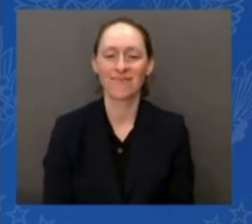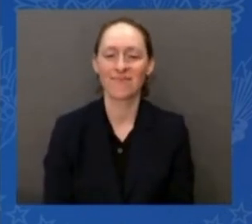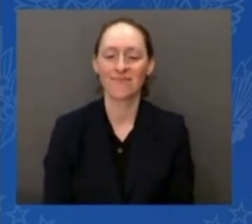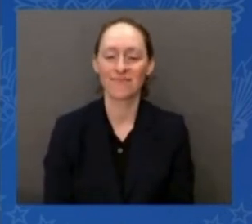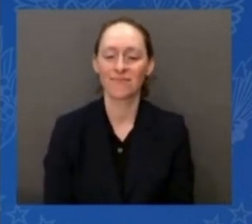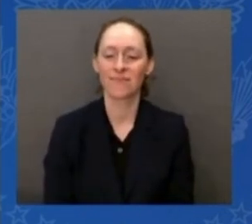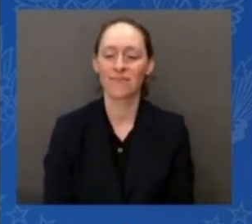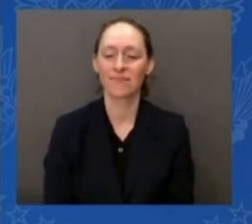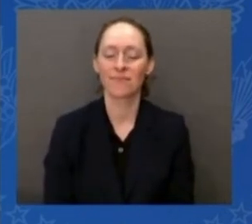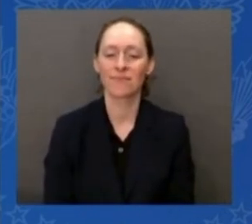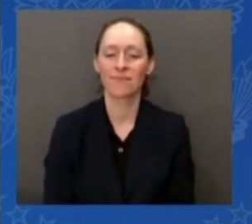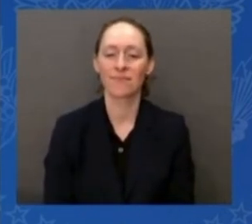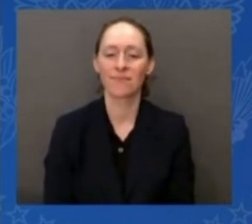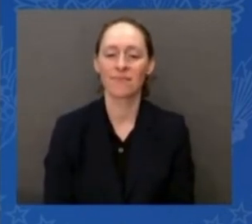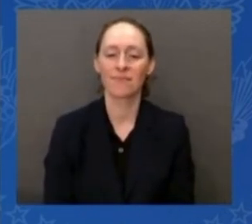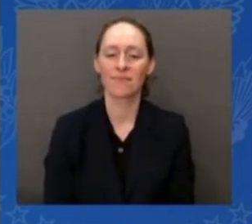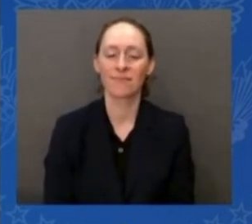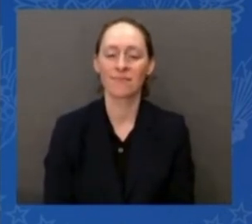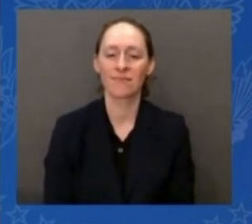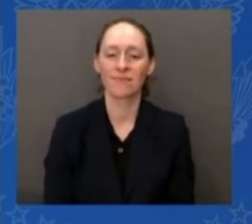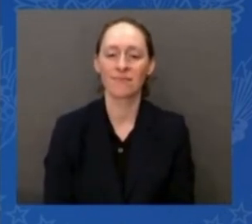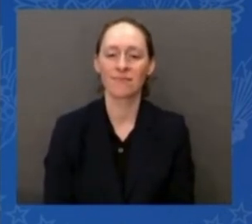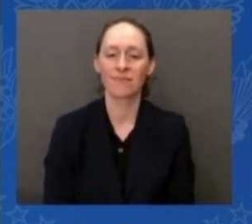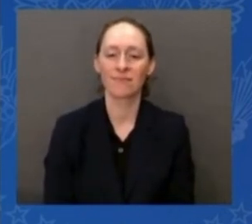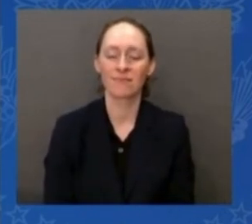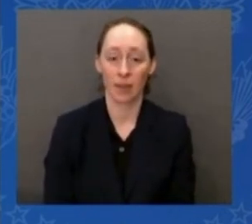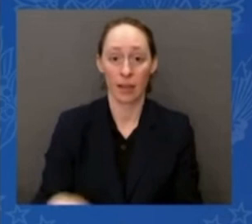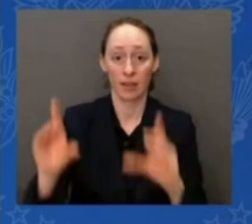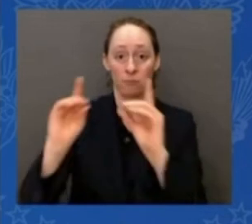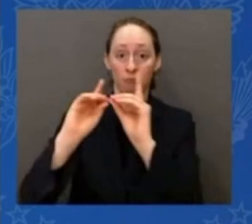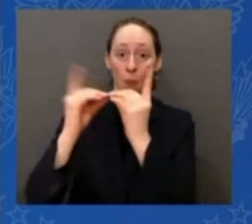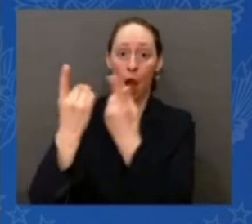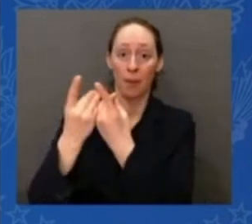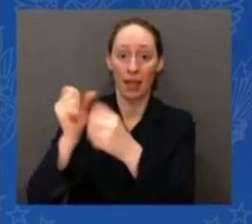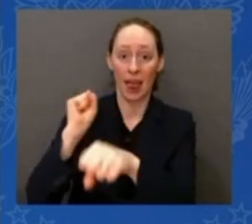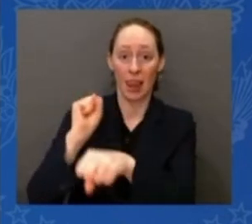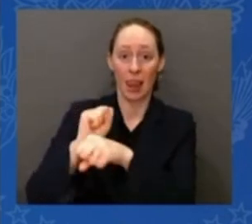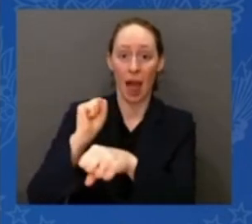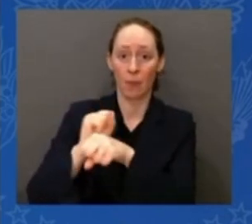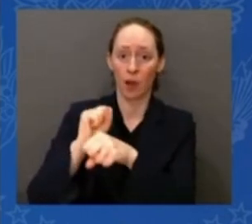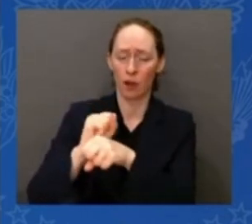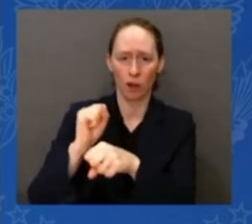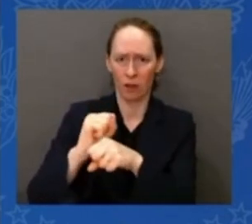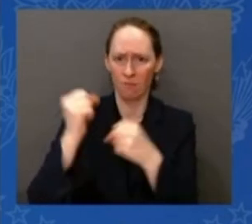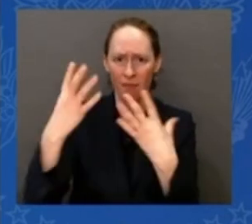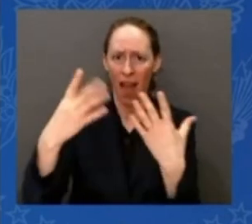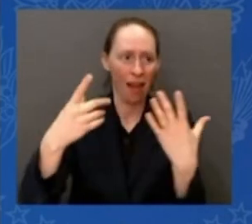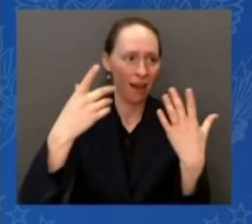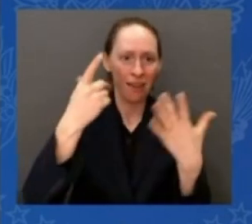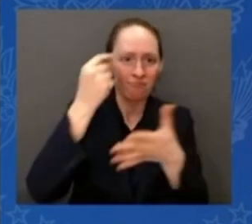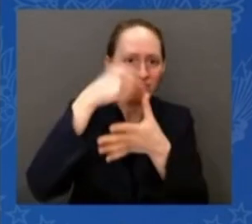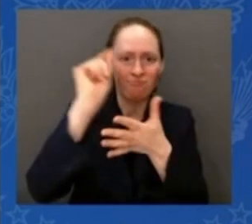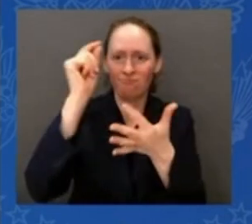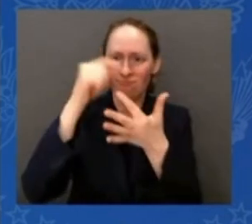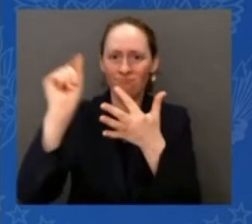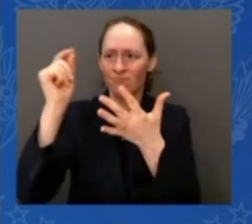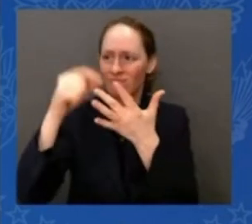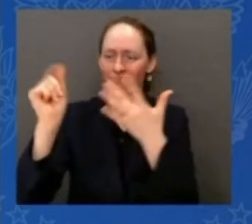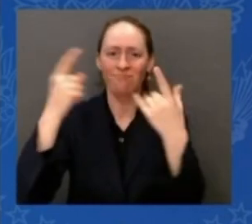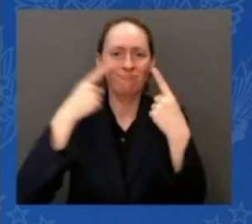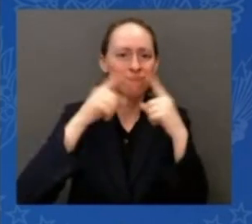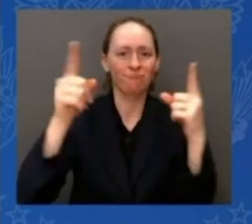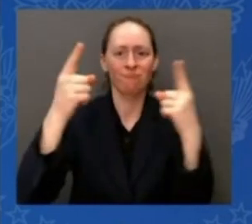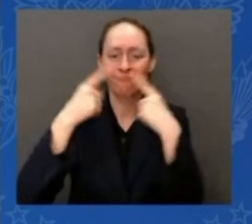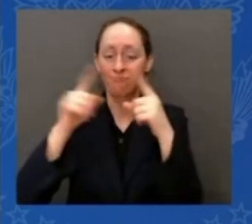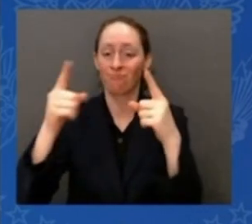has accomplished an awful lot. But it wouldn't have done all this we've done without Julie Sue. She's been a strong partner and a real leader. She used